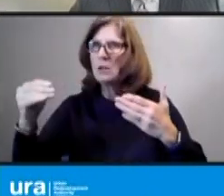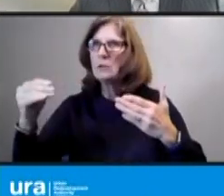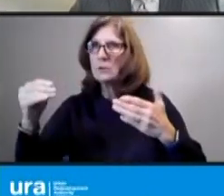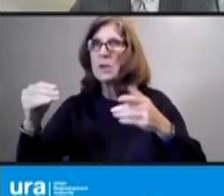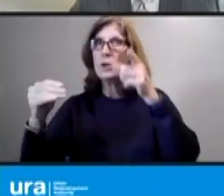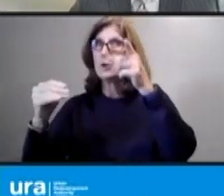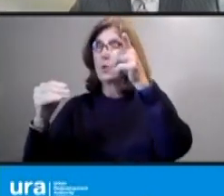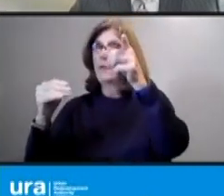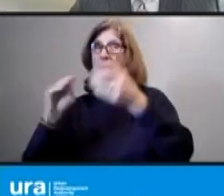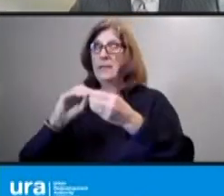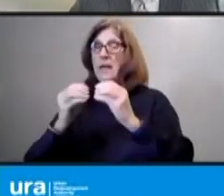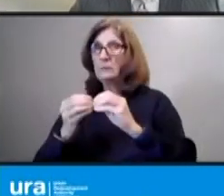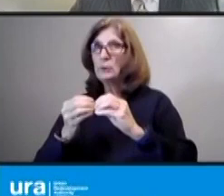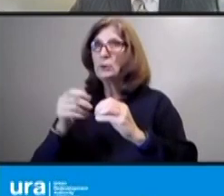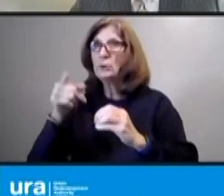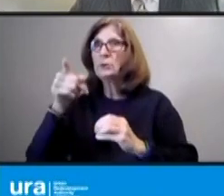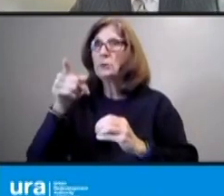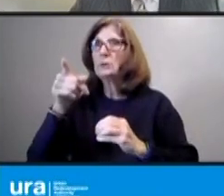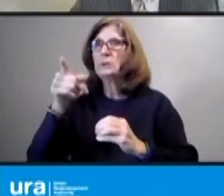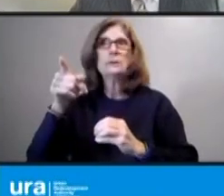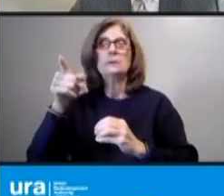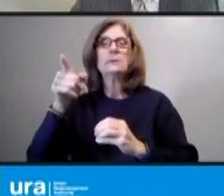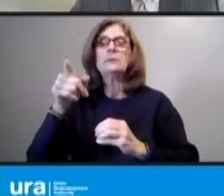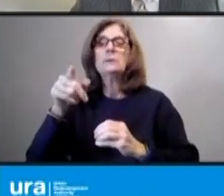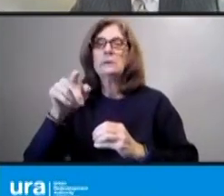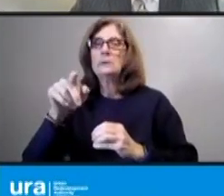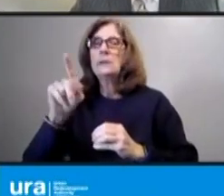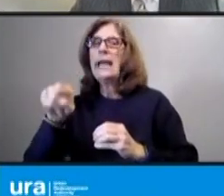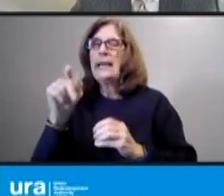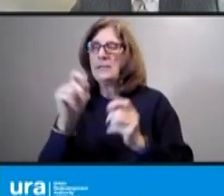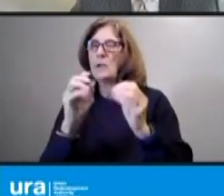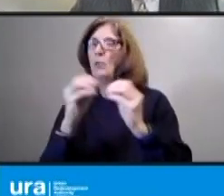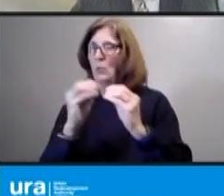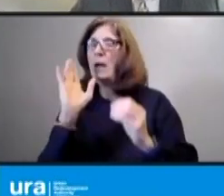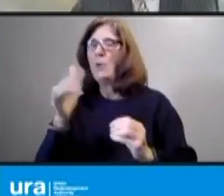is getting up there with the max amount that we will have.